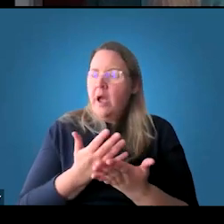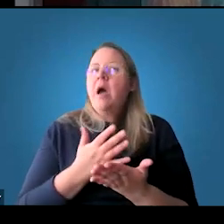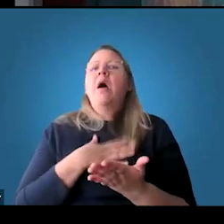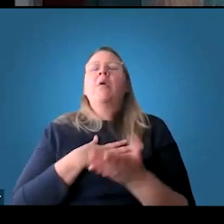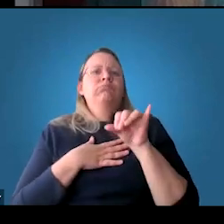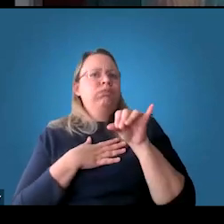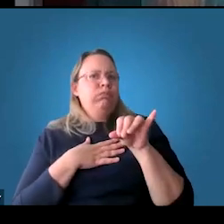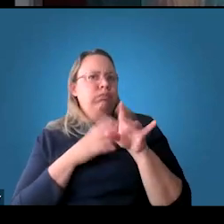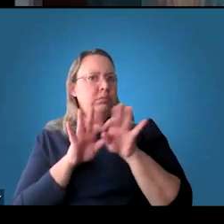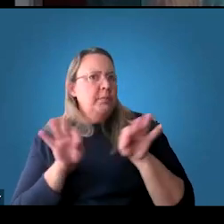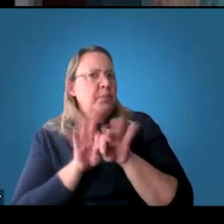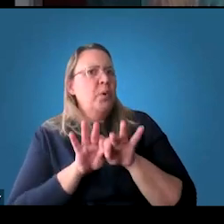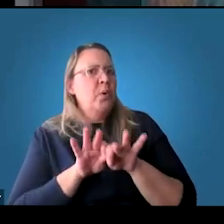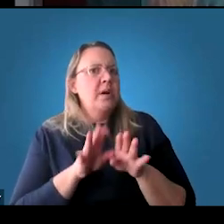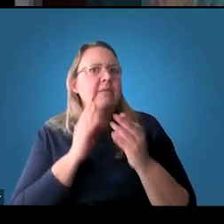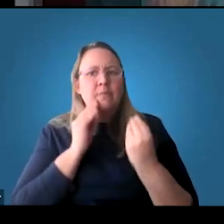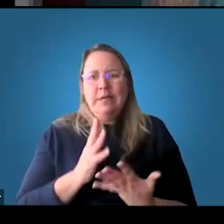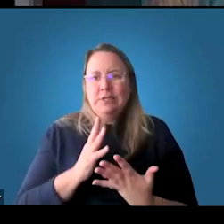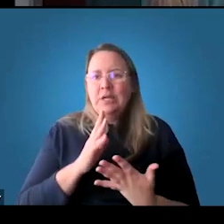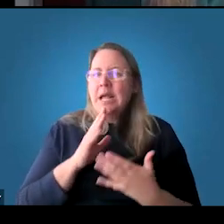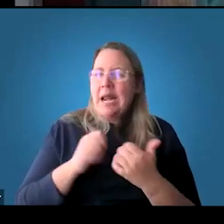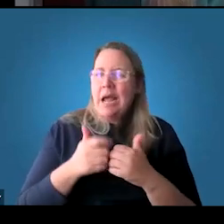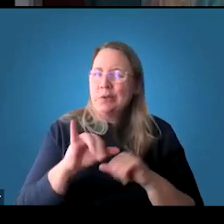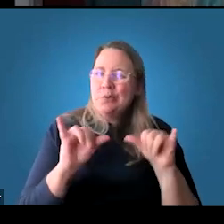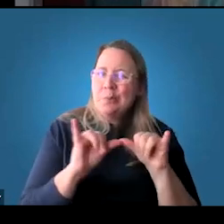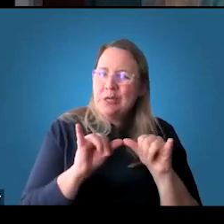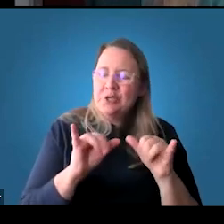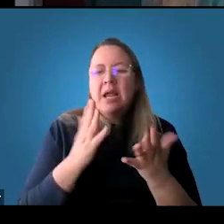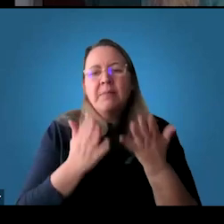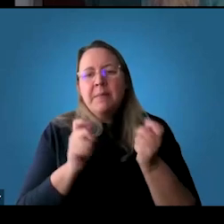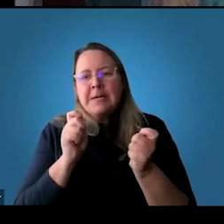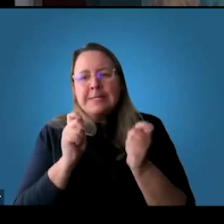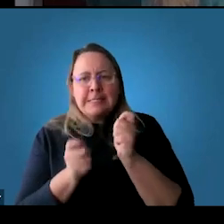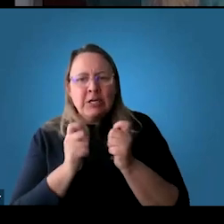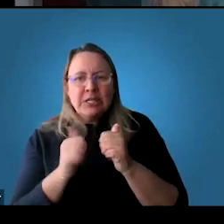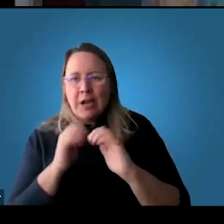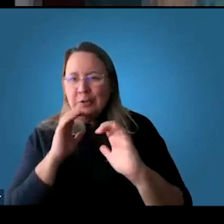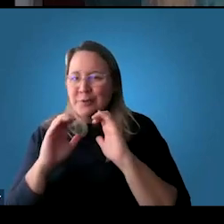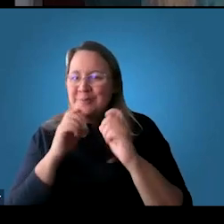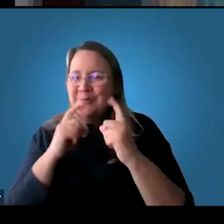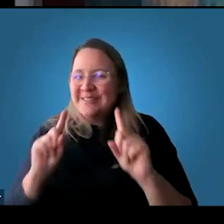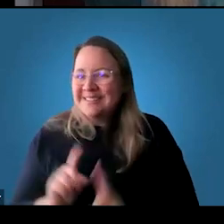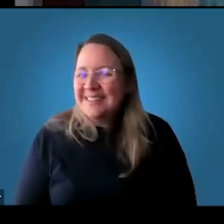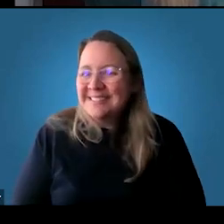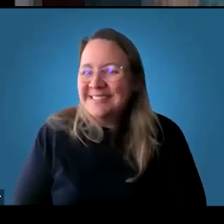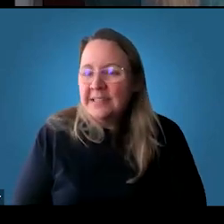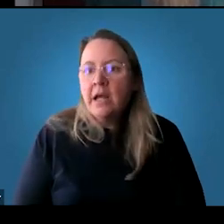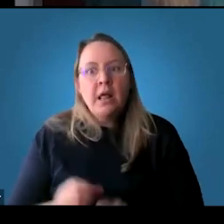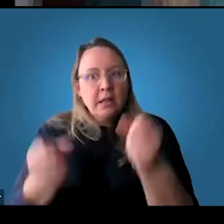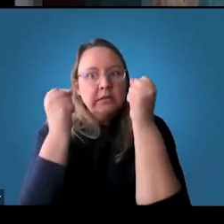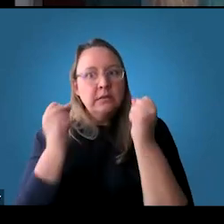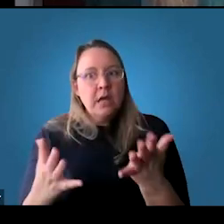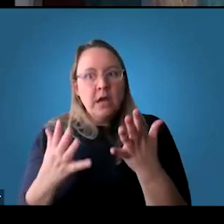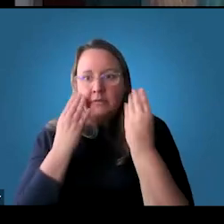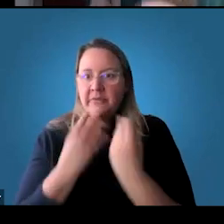you continue developing your roadmap for measuring and really redefining communications success. We've covered a lot of